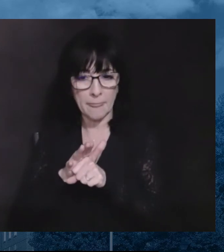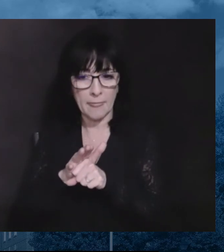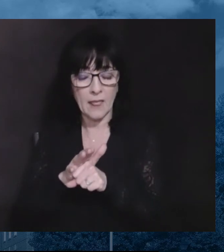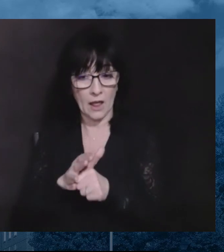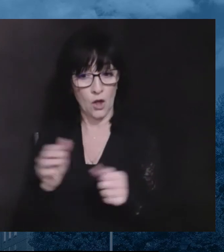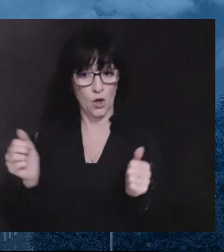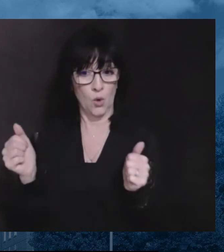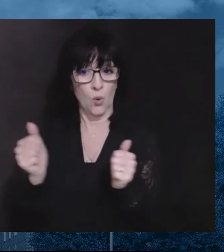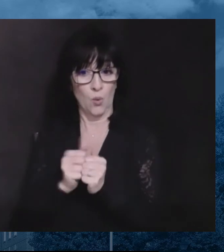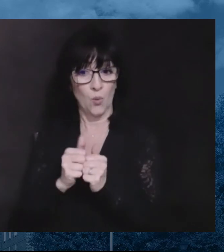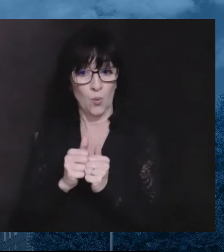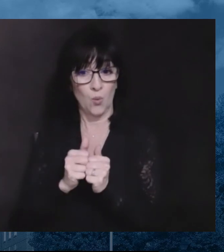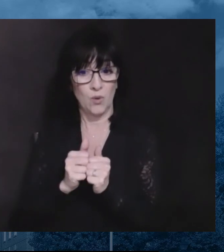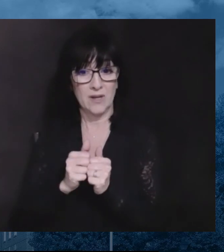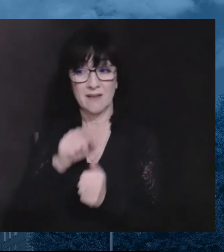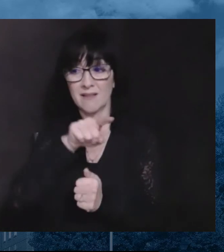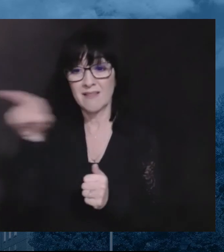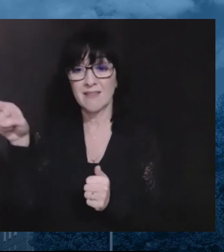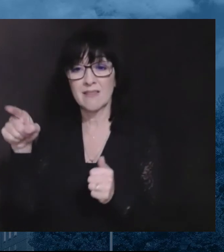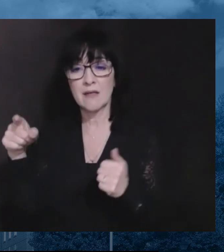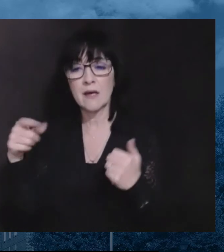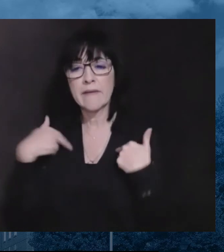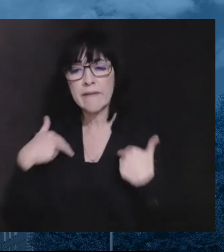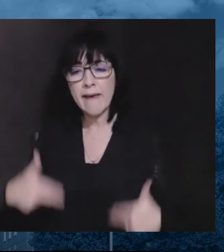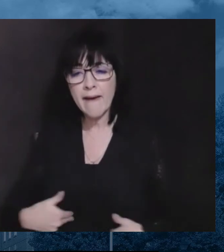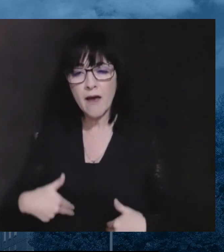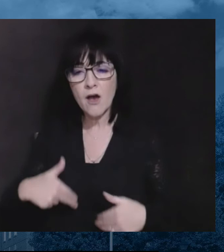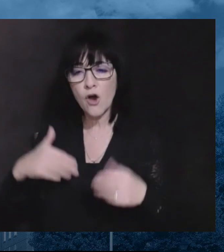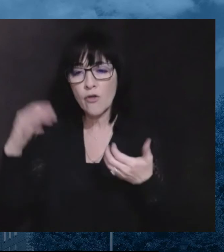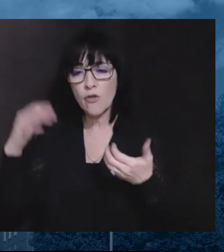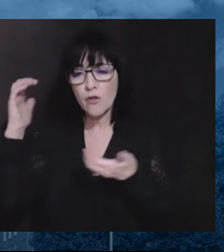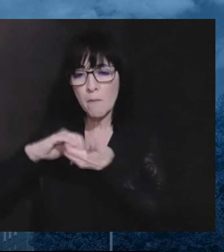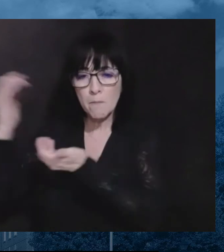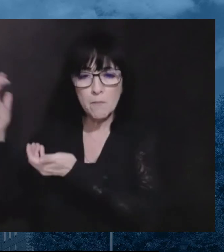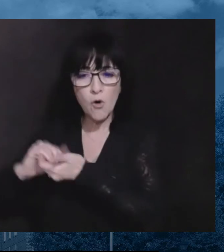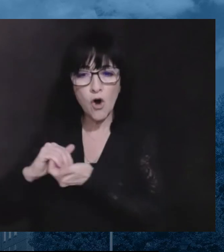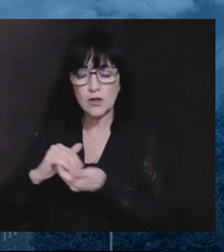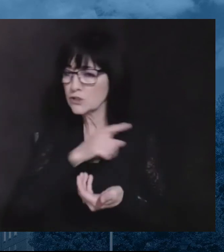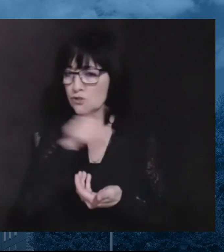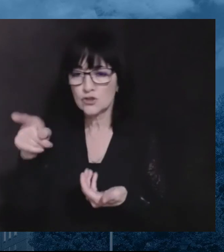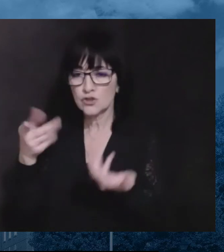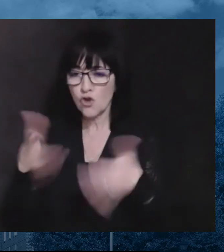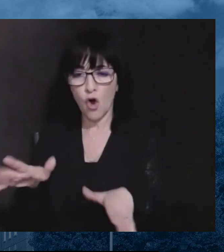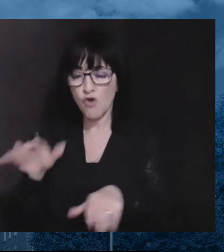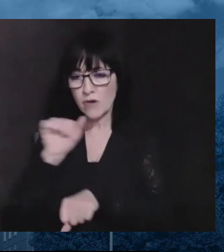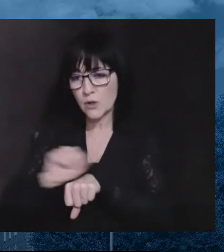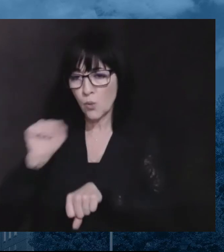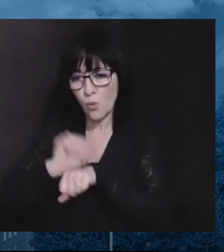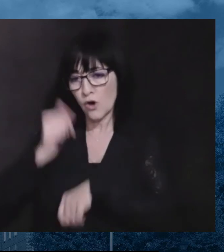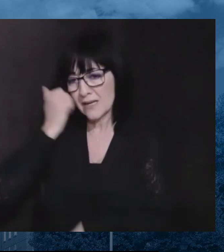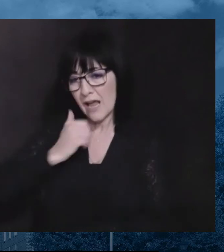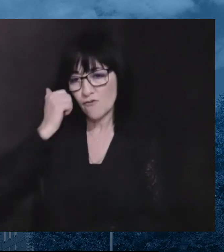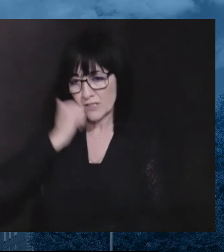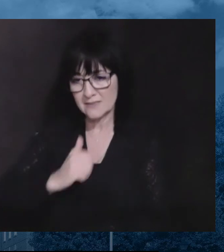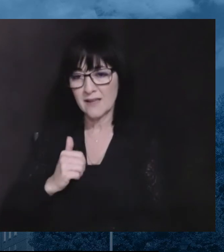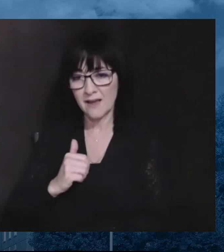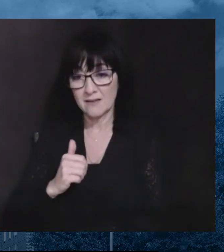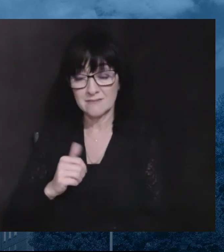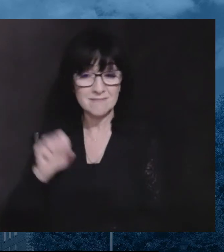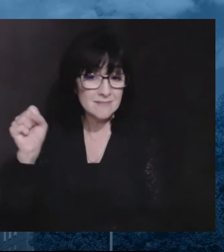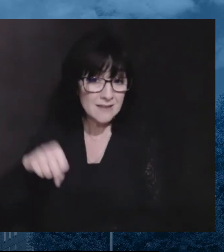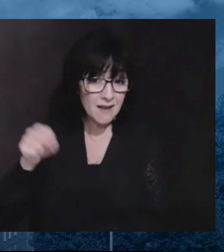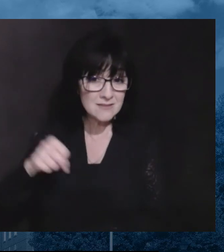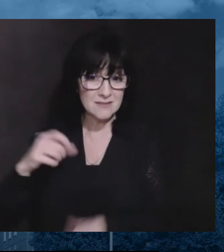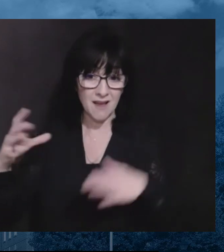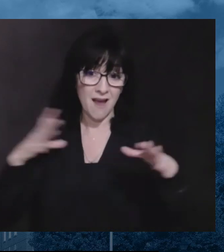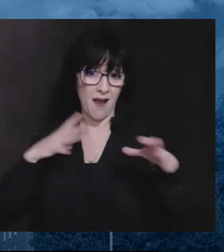partners still, who really are doing a great job with their vaccination efforts. But the holidays have made this